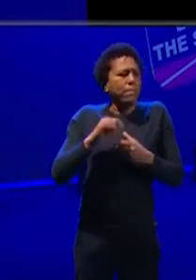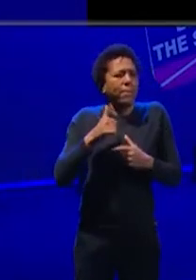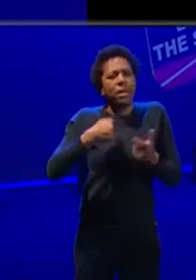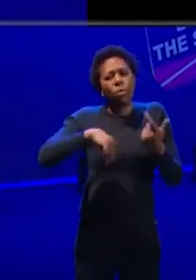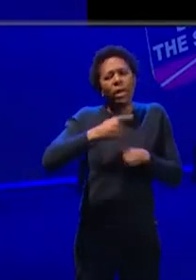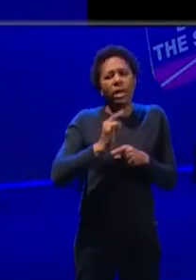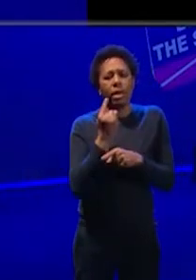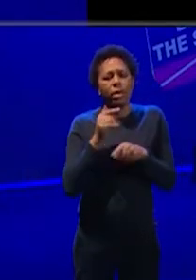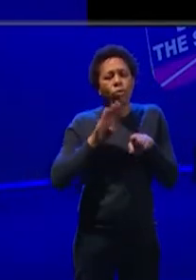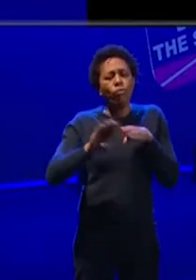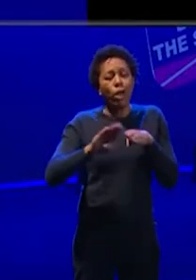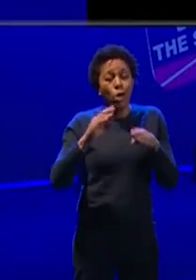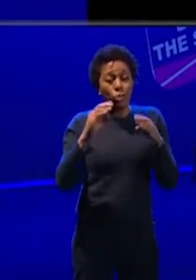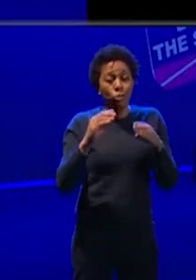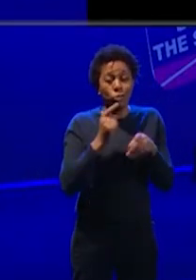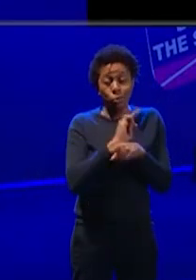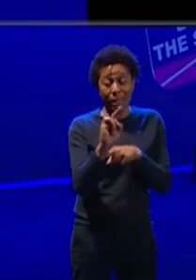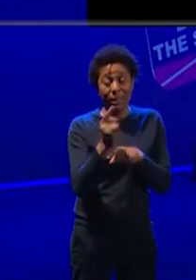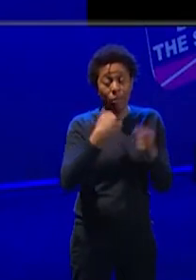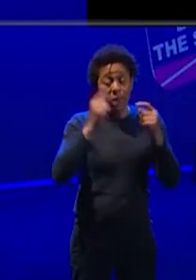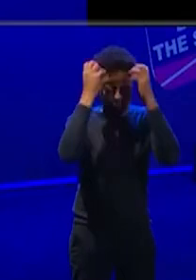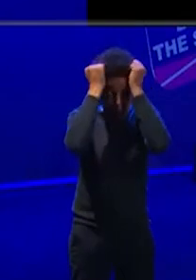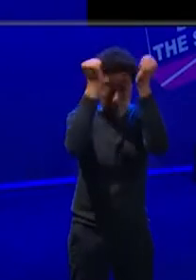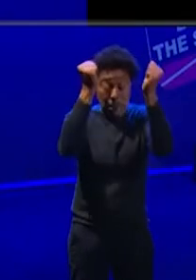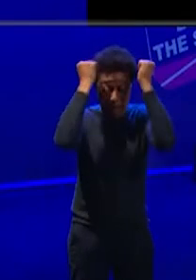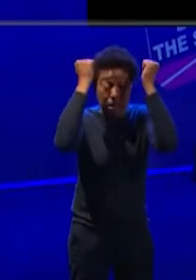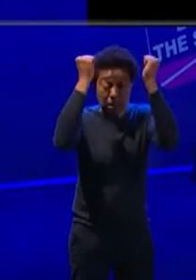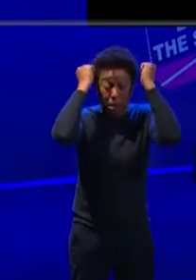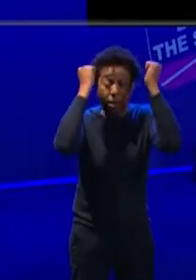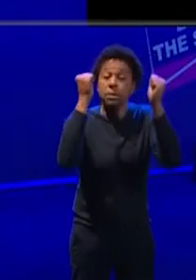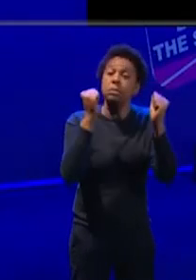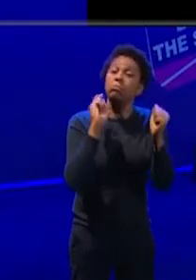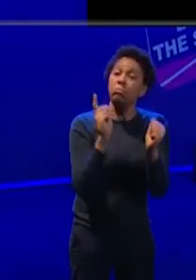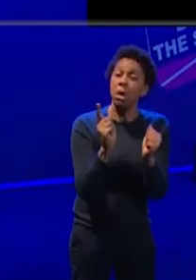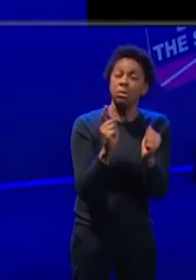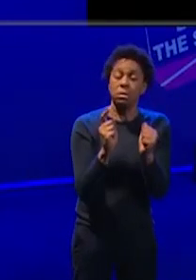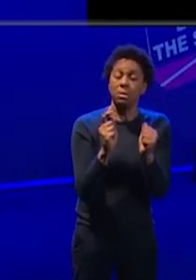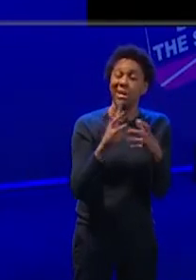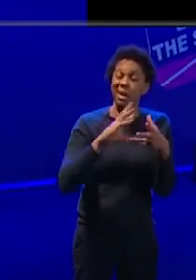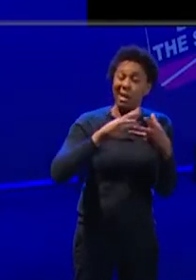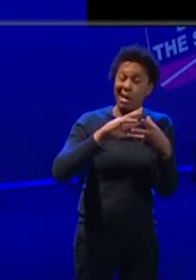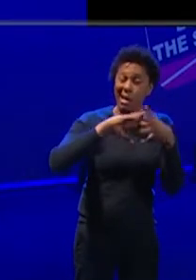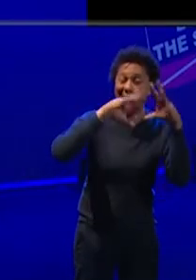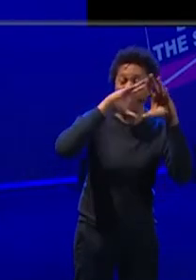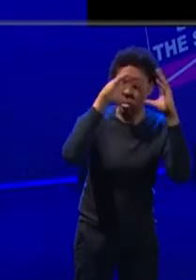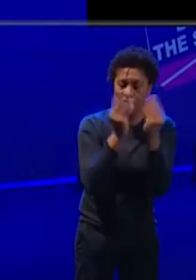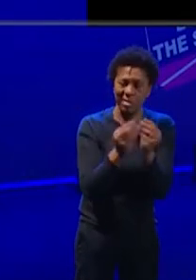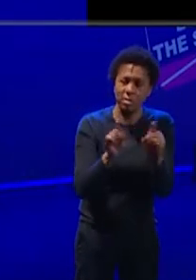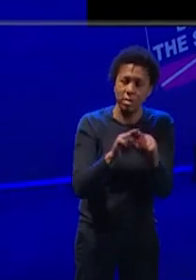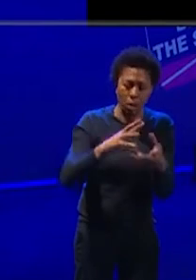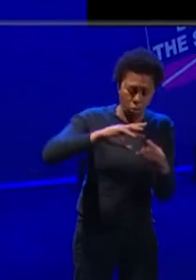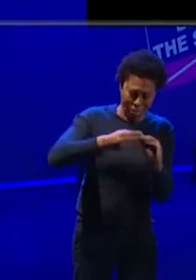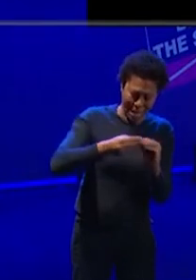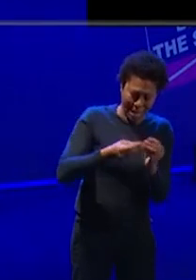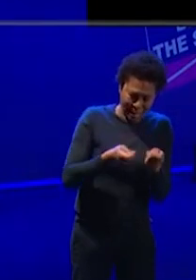whether we were knocking heads, it's all a creative pot and loads of different people,